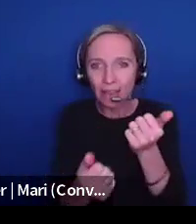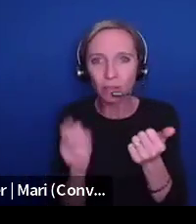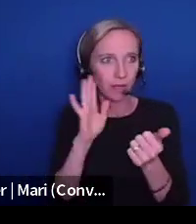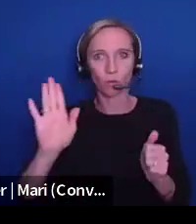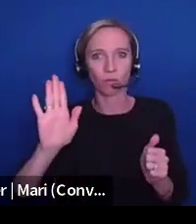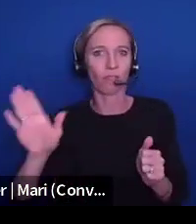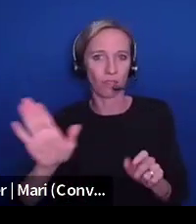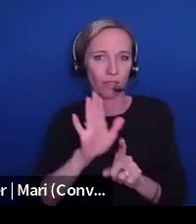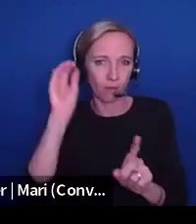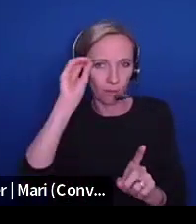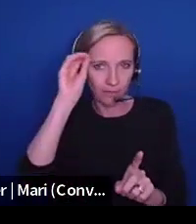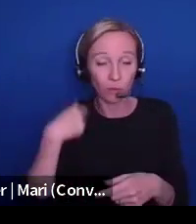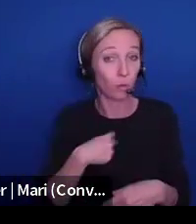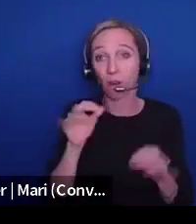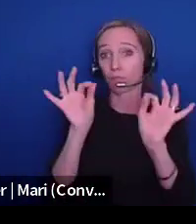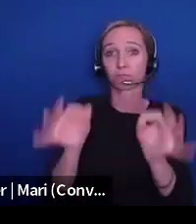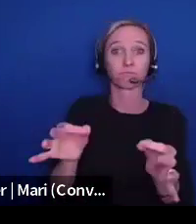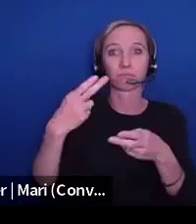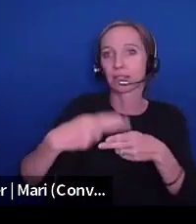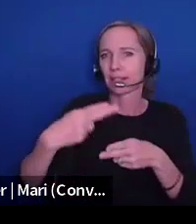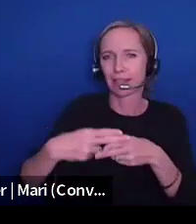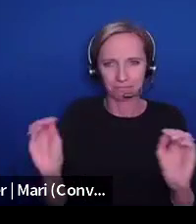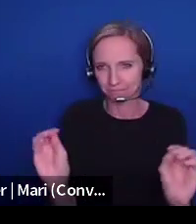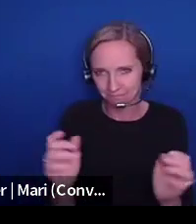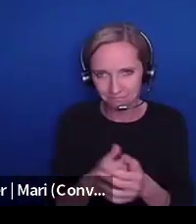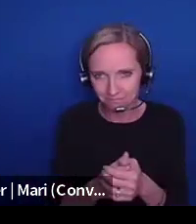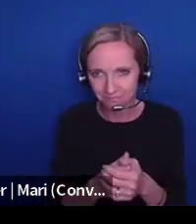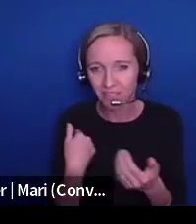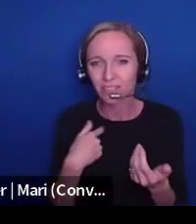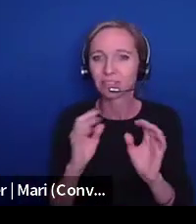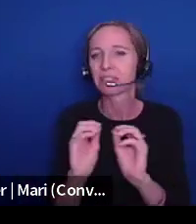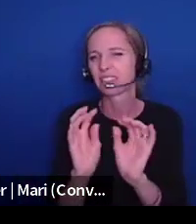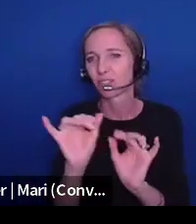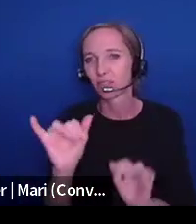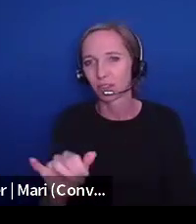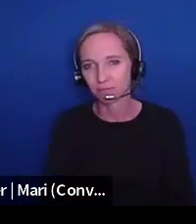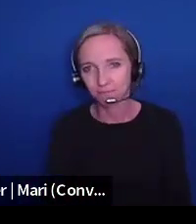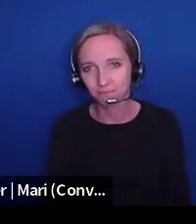say, so it's not like we're determining the name, and so just wanted to clarify that.